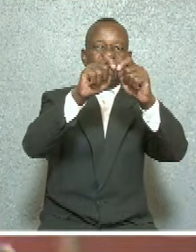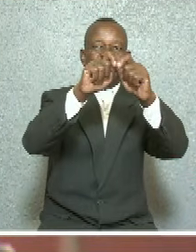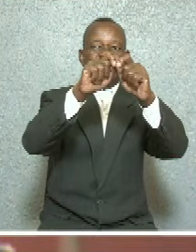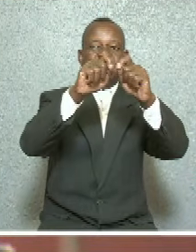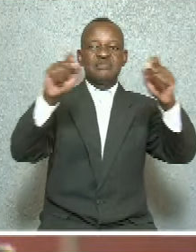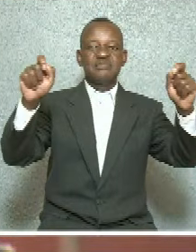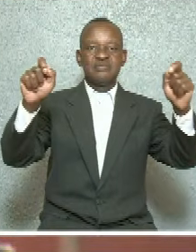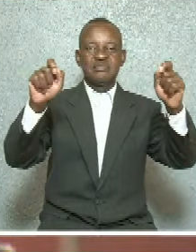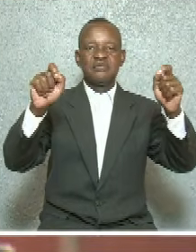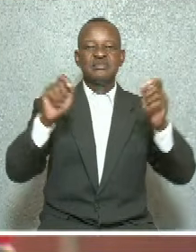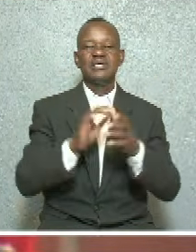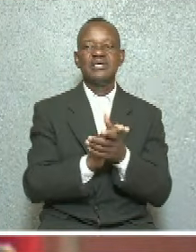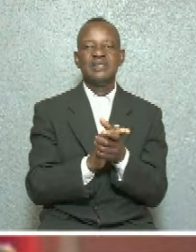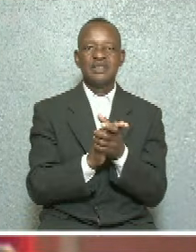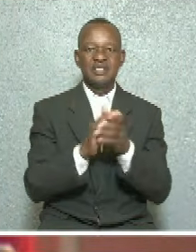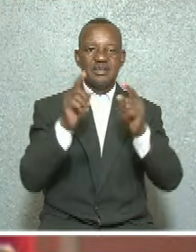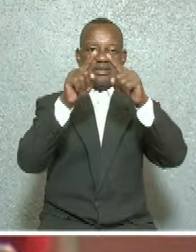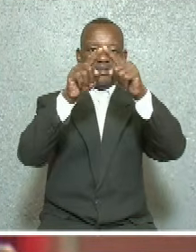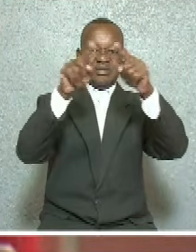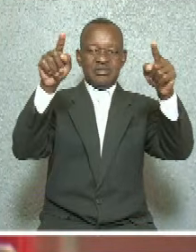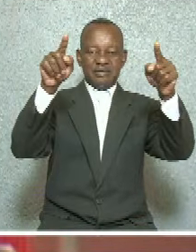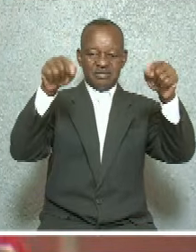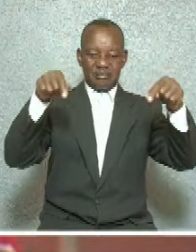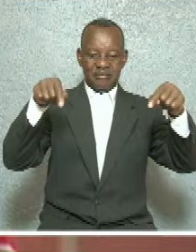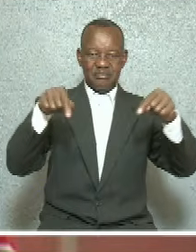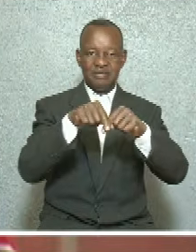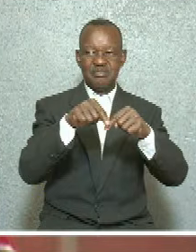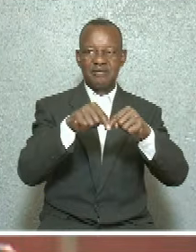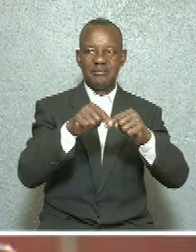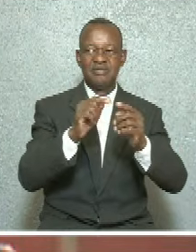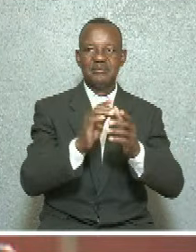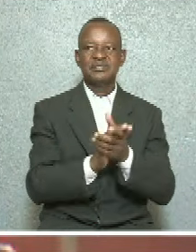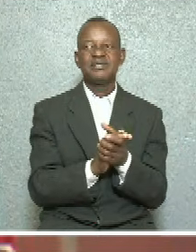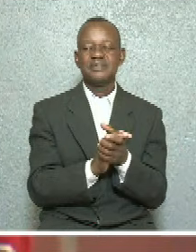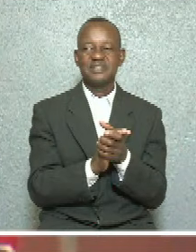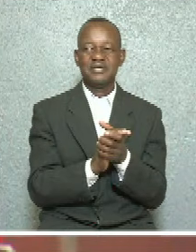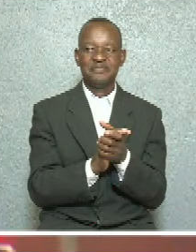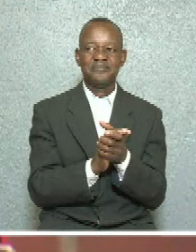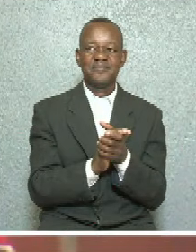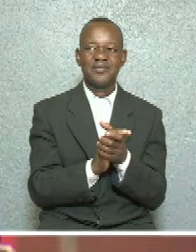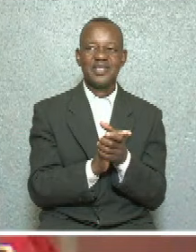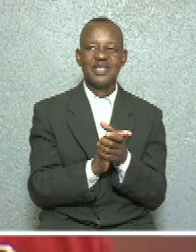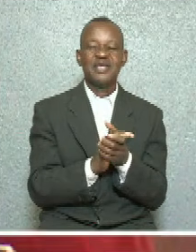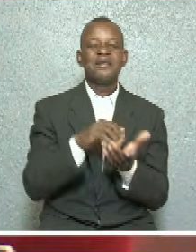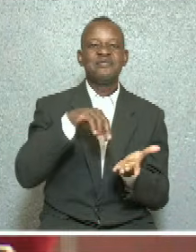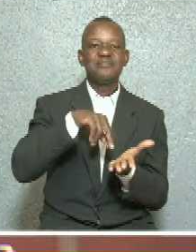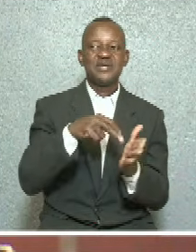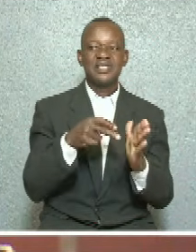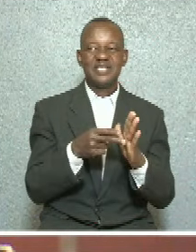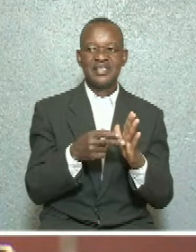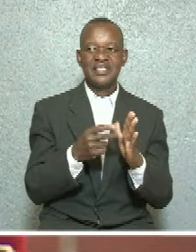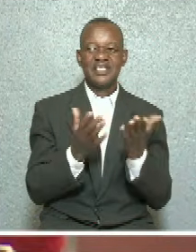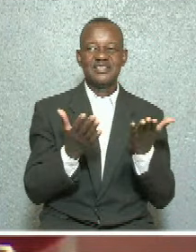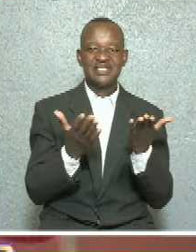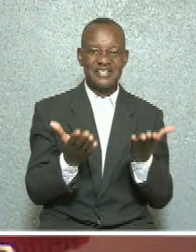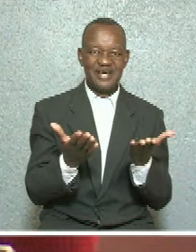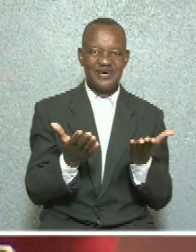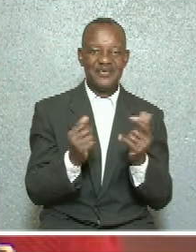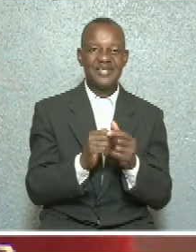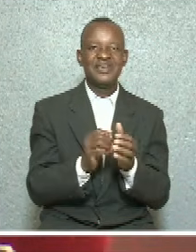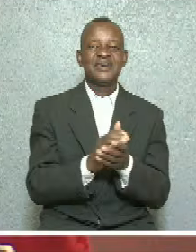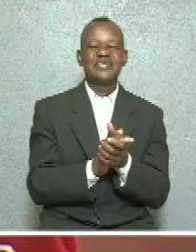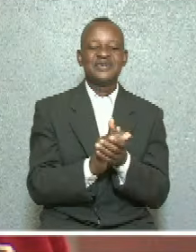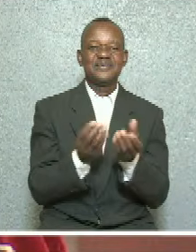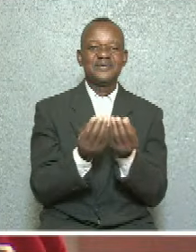Pay, the idea is that kids are so holistically exposed that they determine, okay, art is what I want to do, sport is what I want to do,